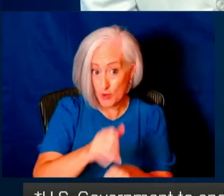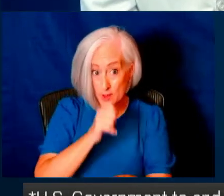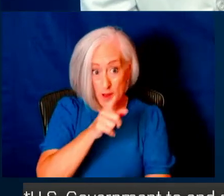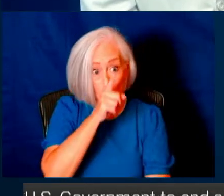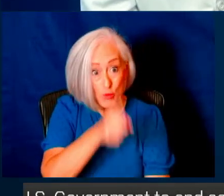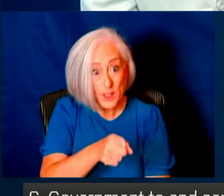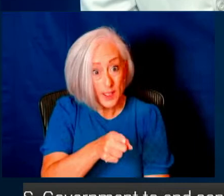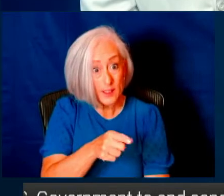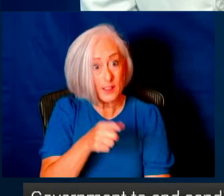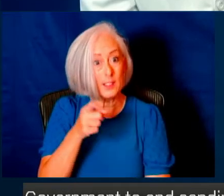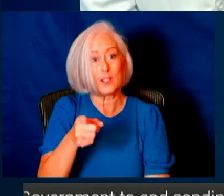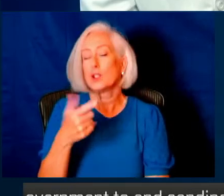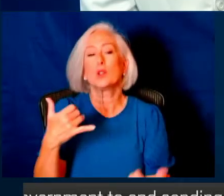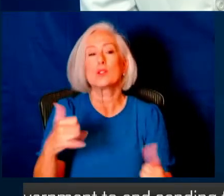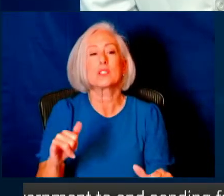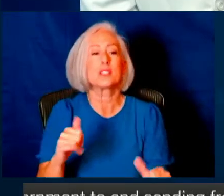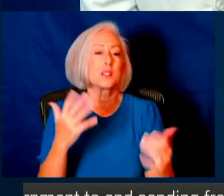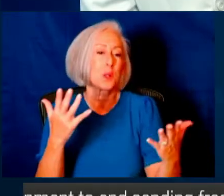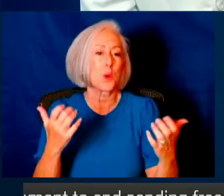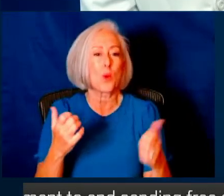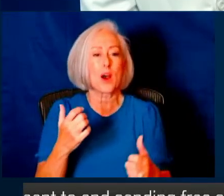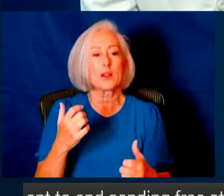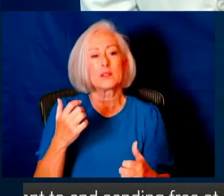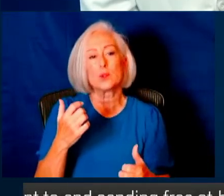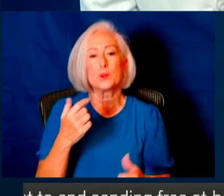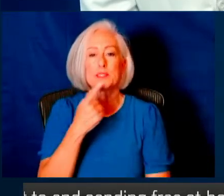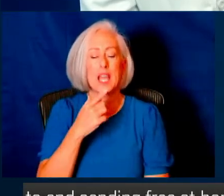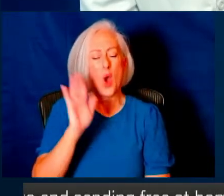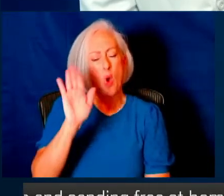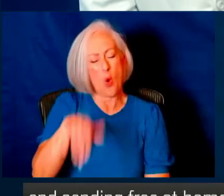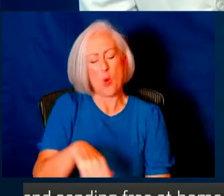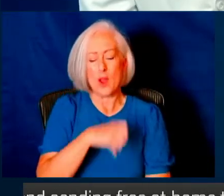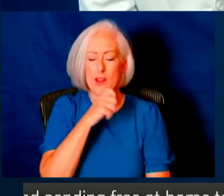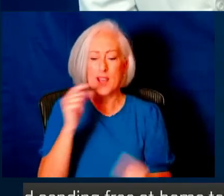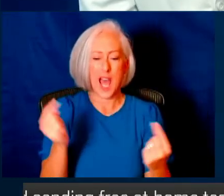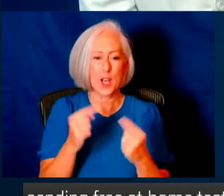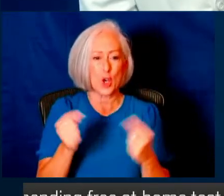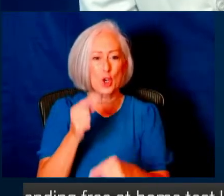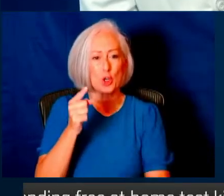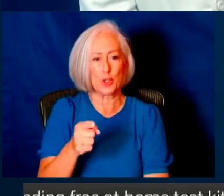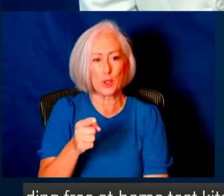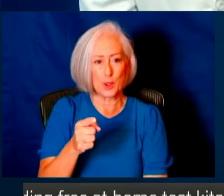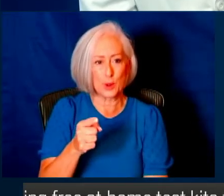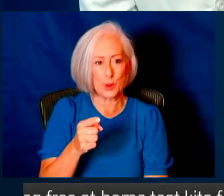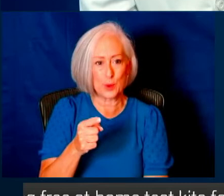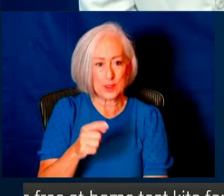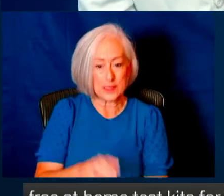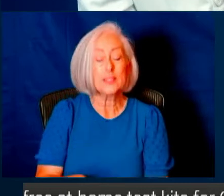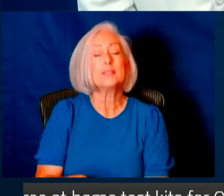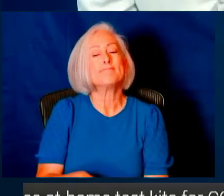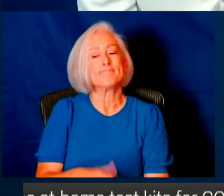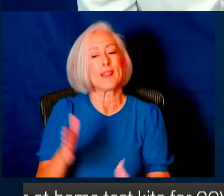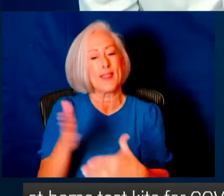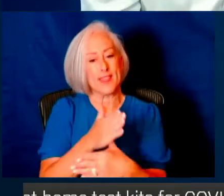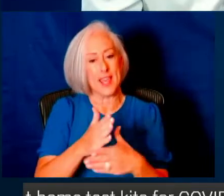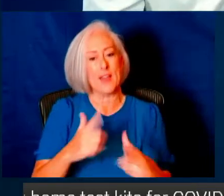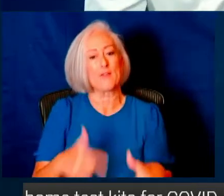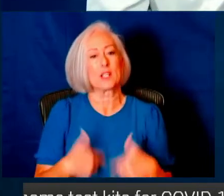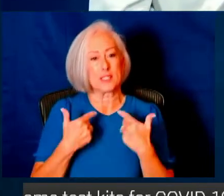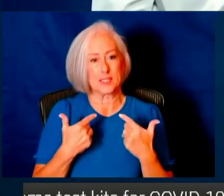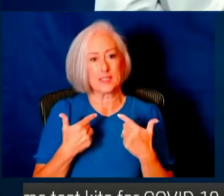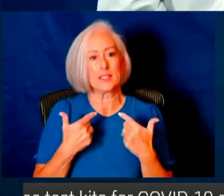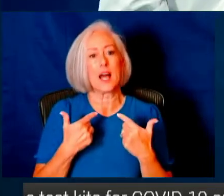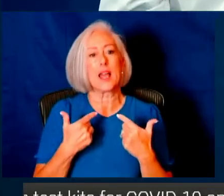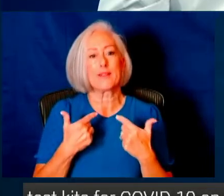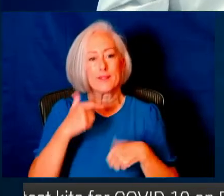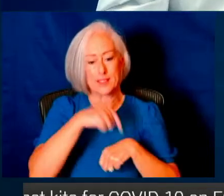there with QAnon and say that it really doesn't hurt you, it's not the average life expectancy is down significantly, Hawkeye,